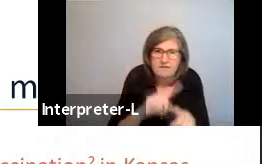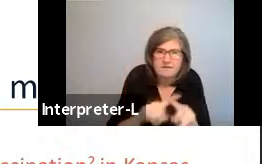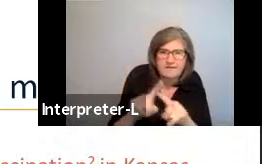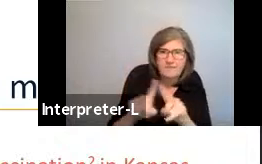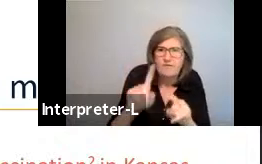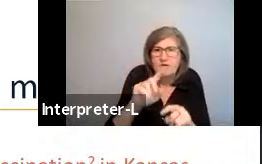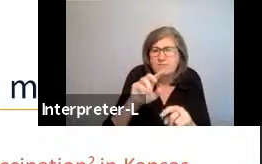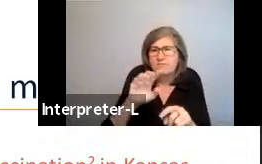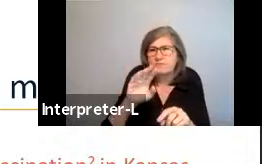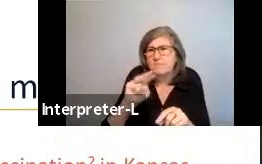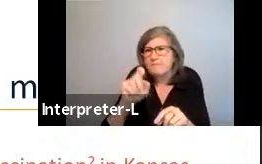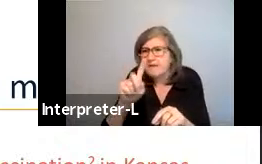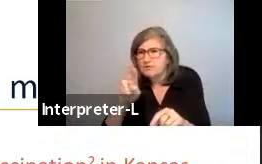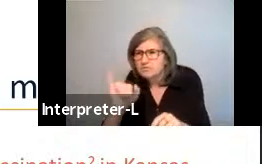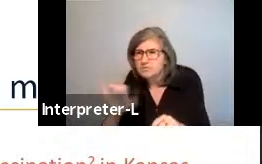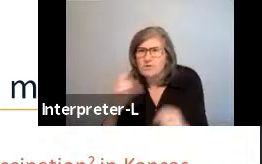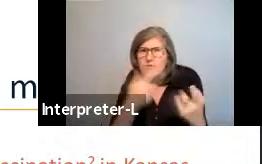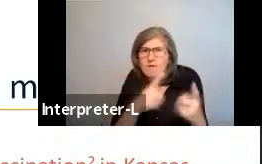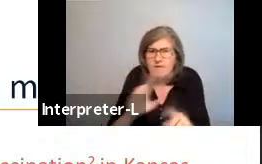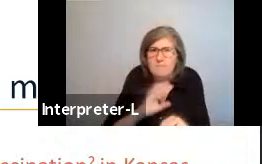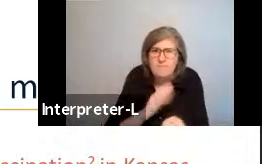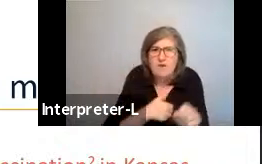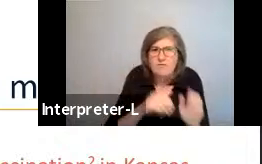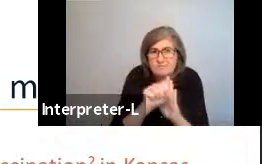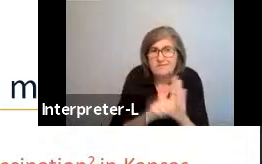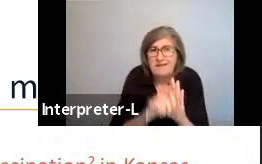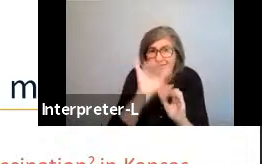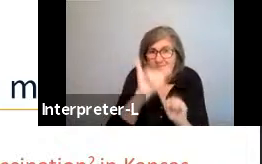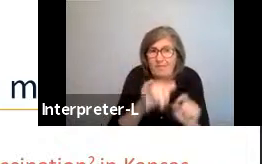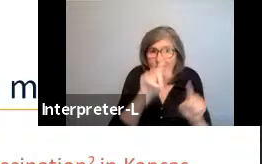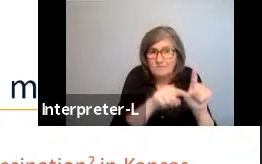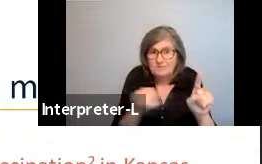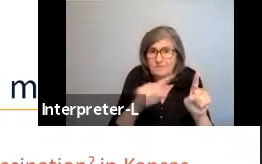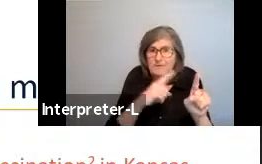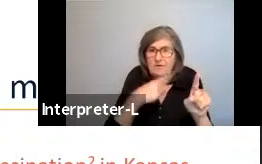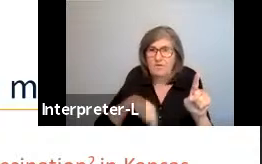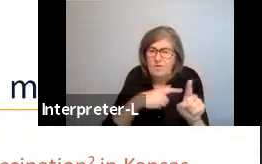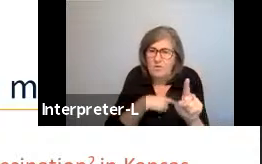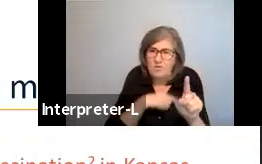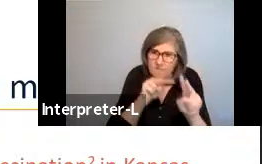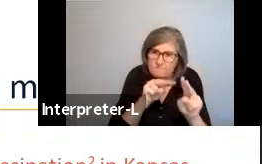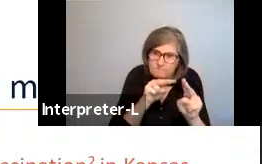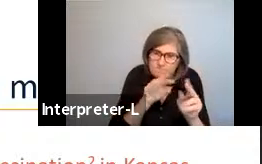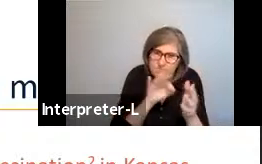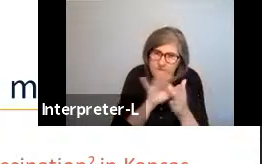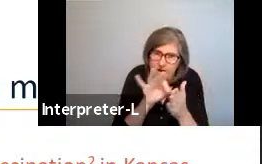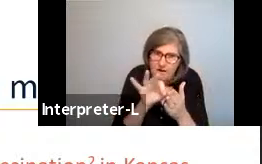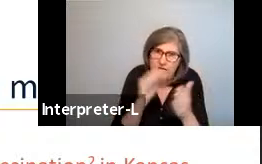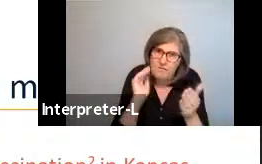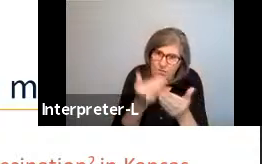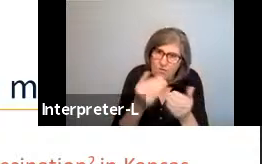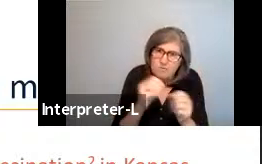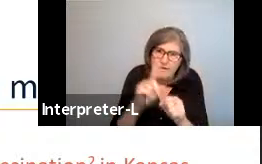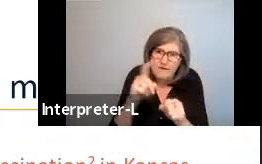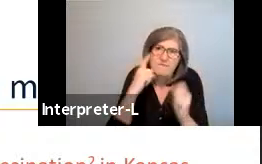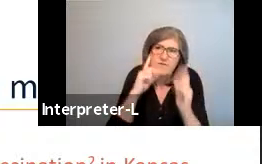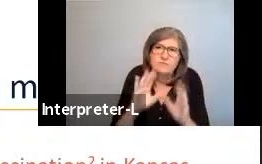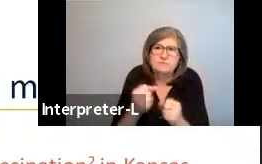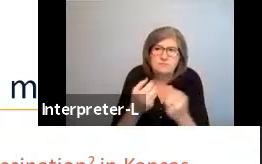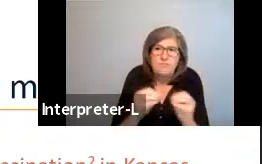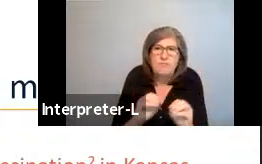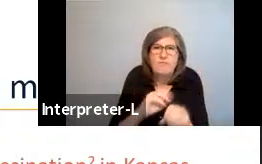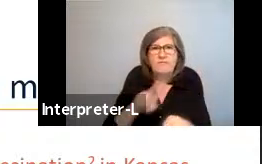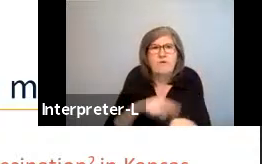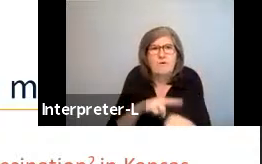in our state. These are the metrics that we track closely in the governor's office. Of course, starting